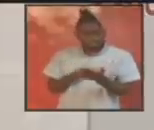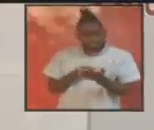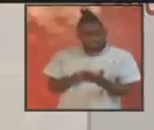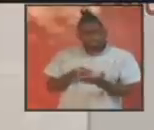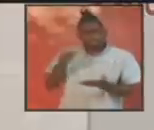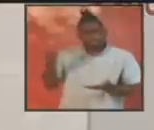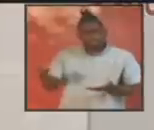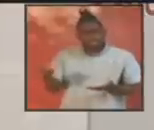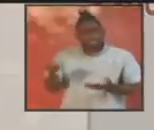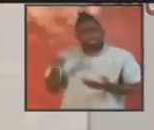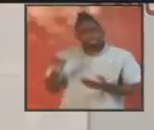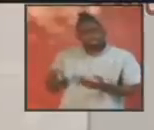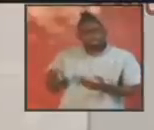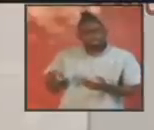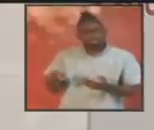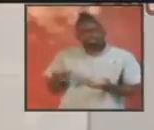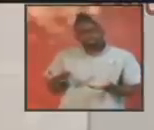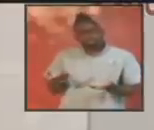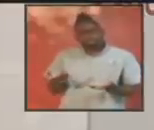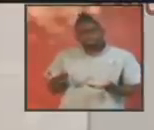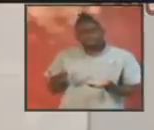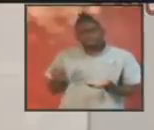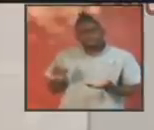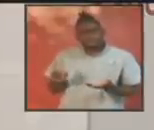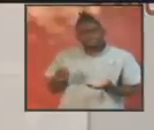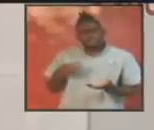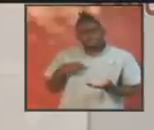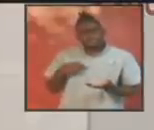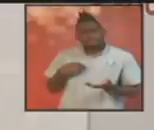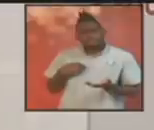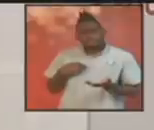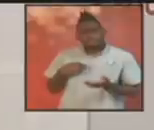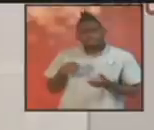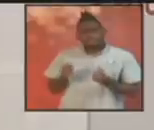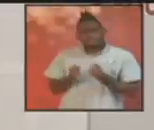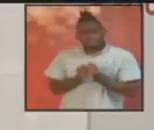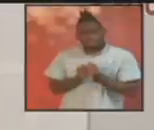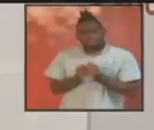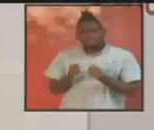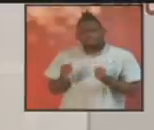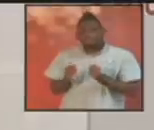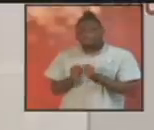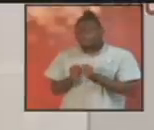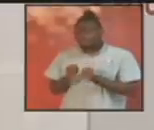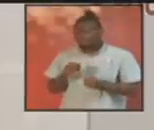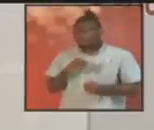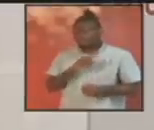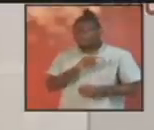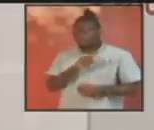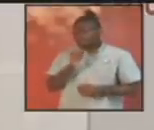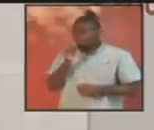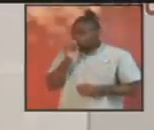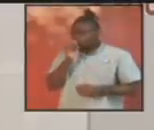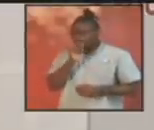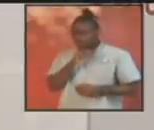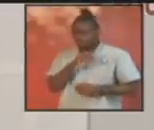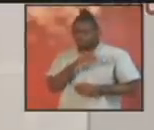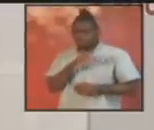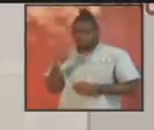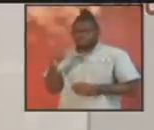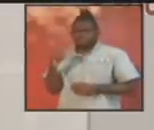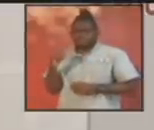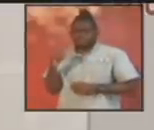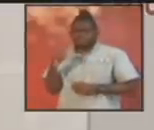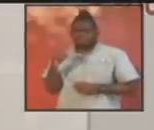not made with the government, it's made with the private sector, with the Serum Institute. There were some difficulties